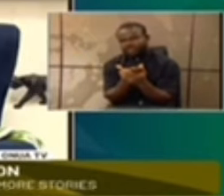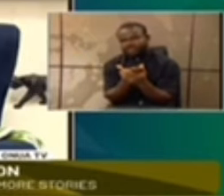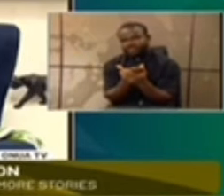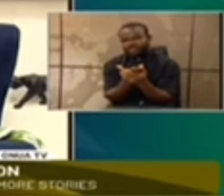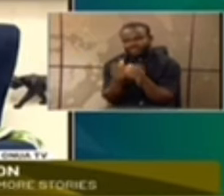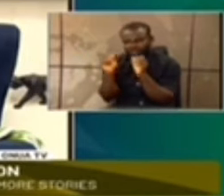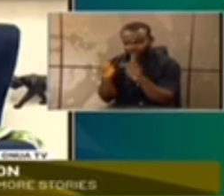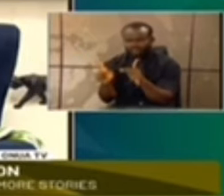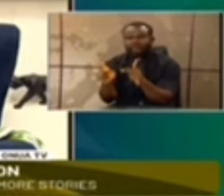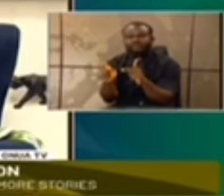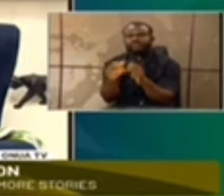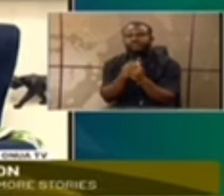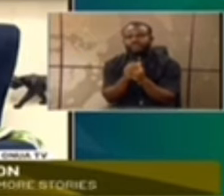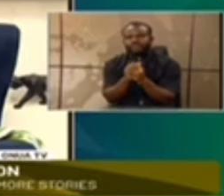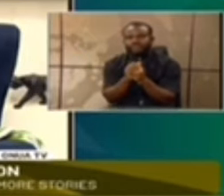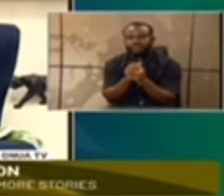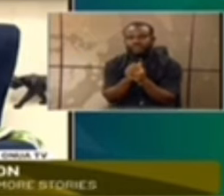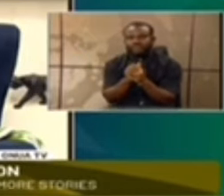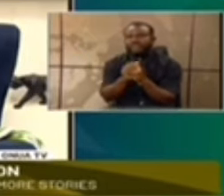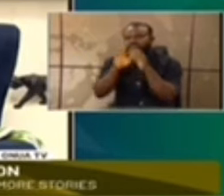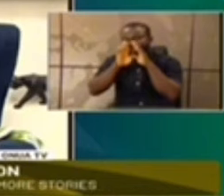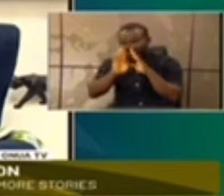No more sanka musica. Boko.